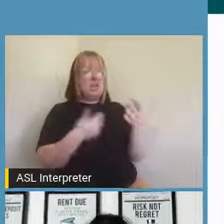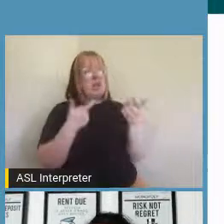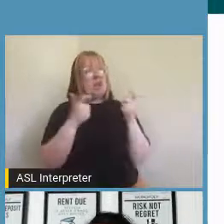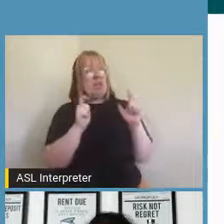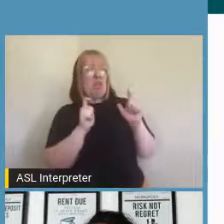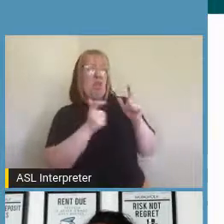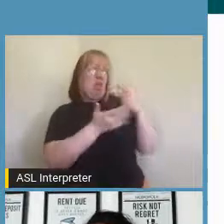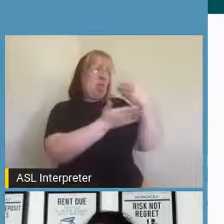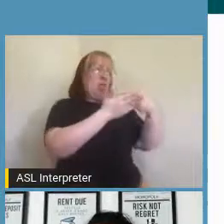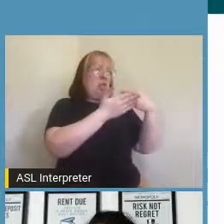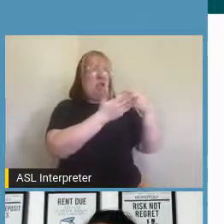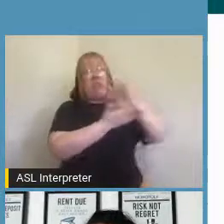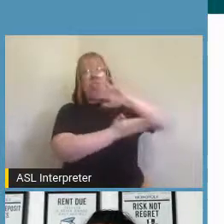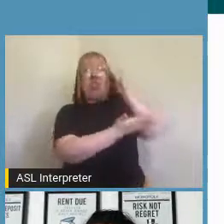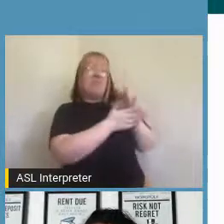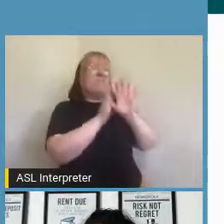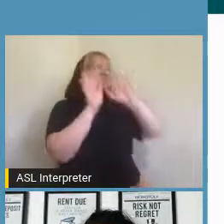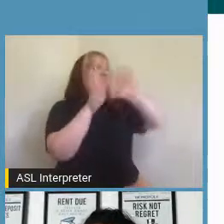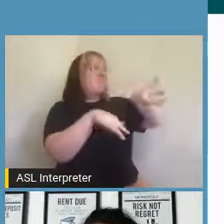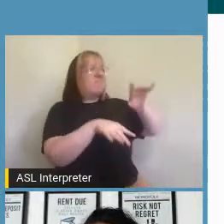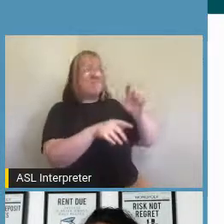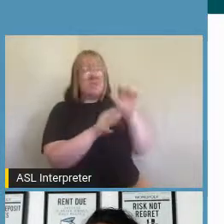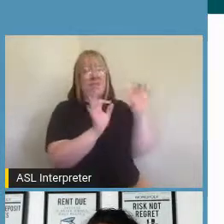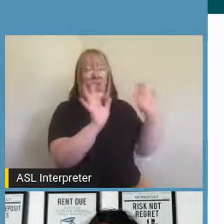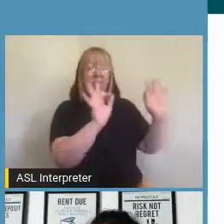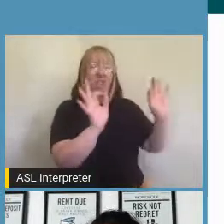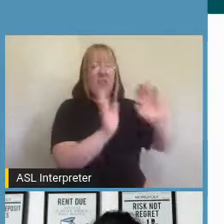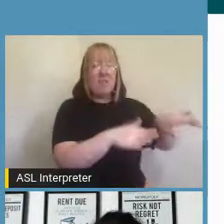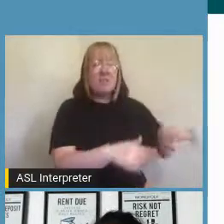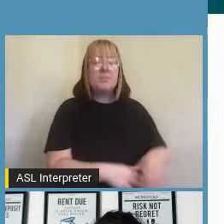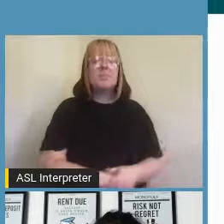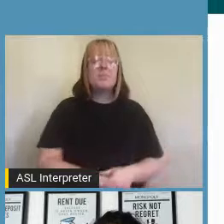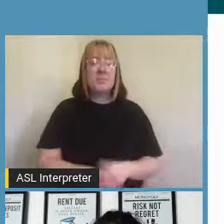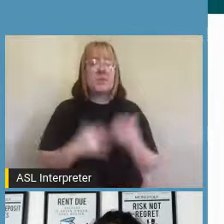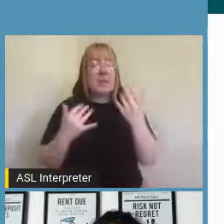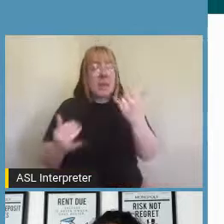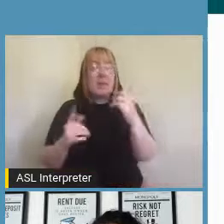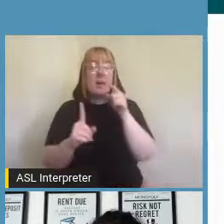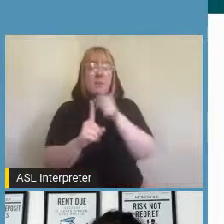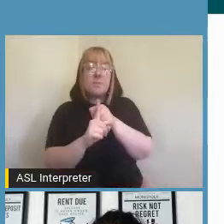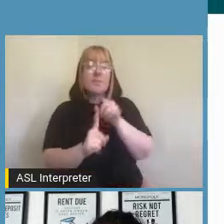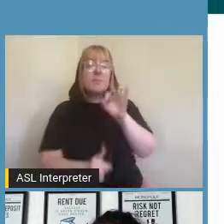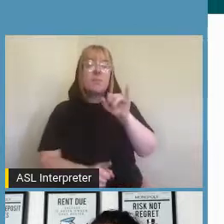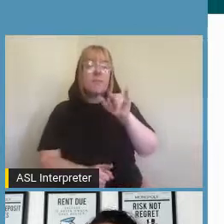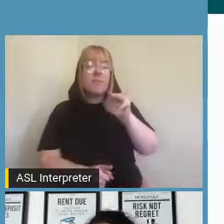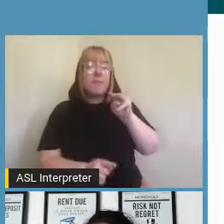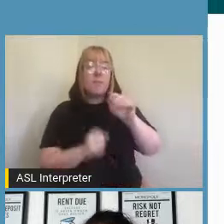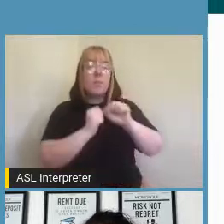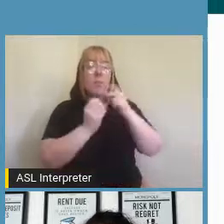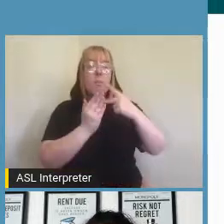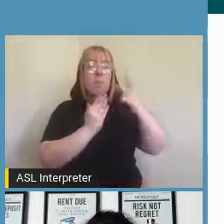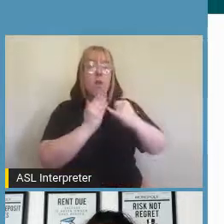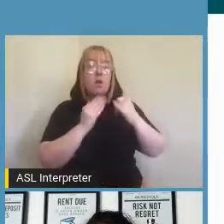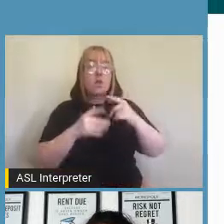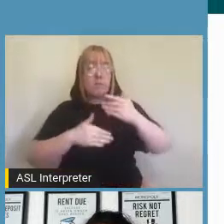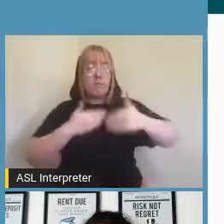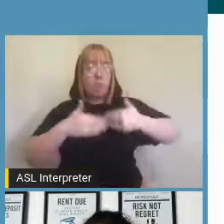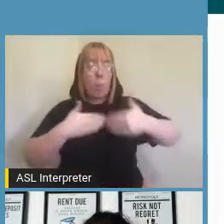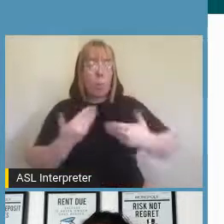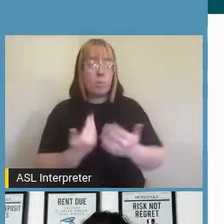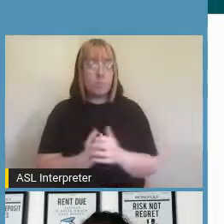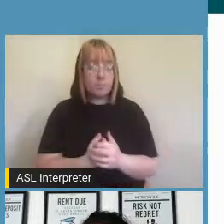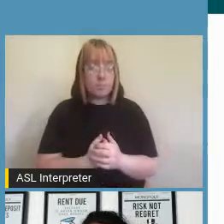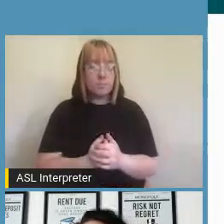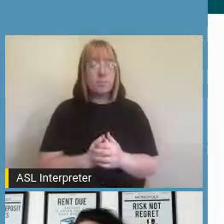So when we think about film project flow, for example, right, we're going everything from the kickoff and discover to pre-production,